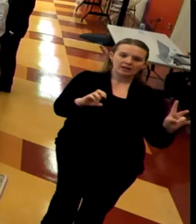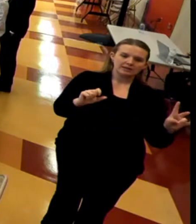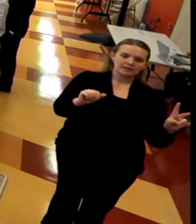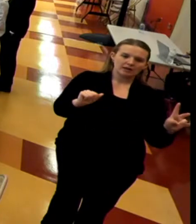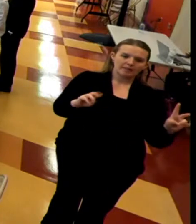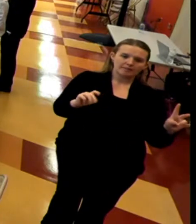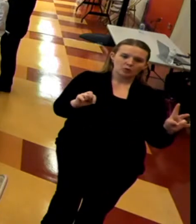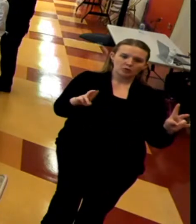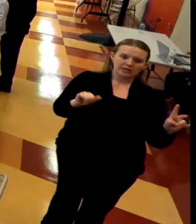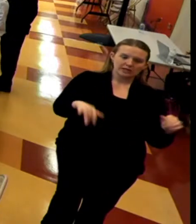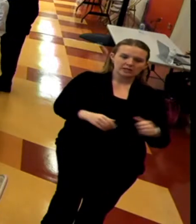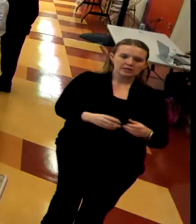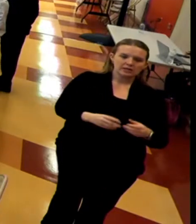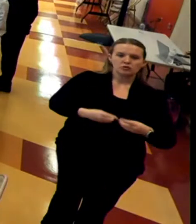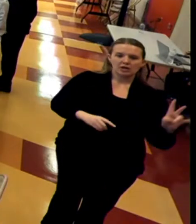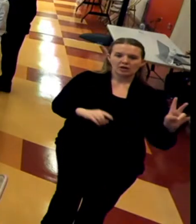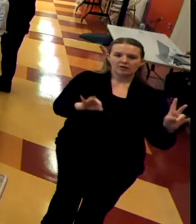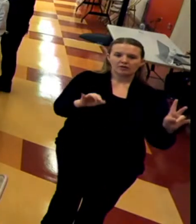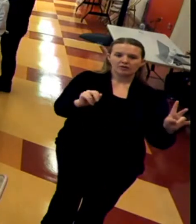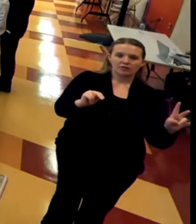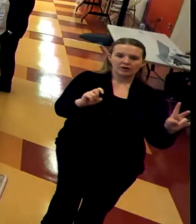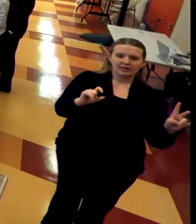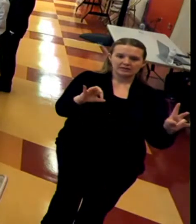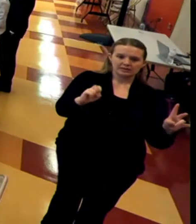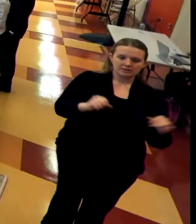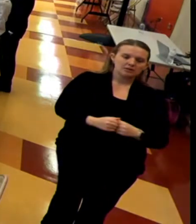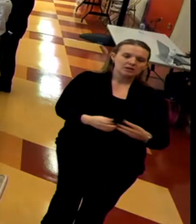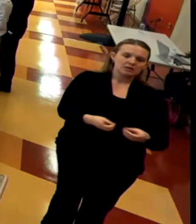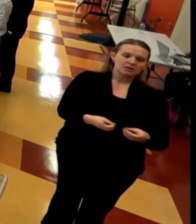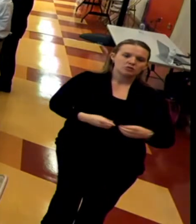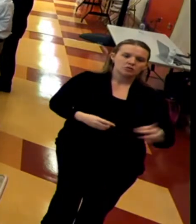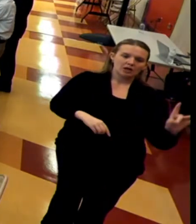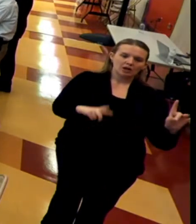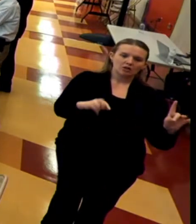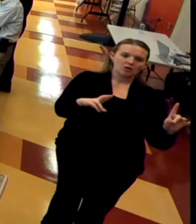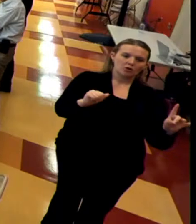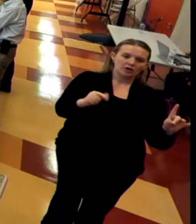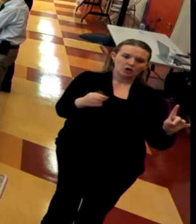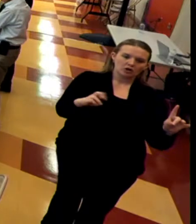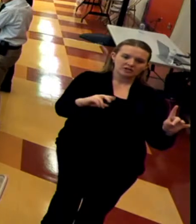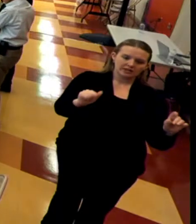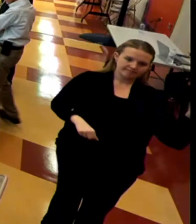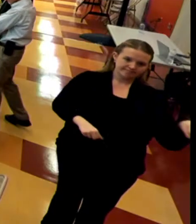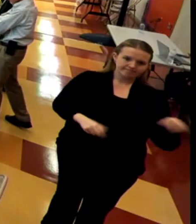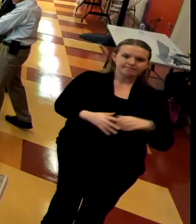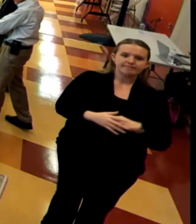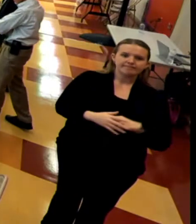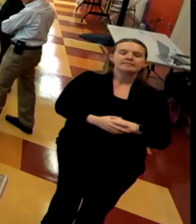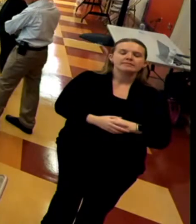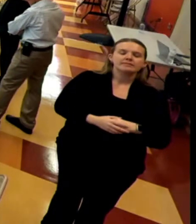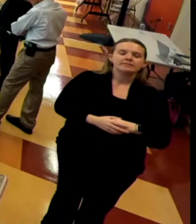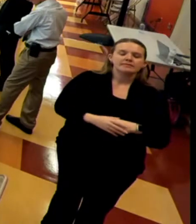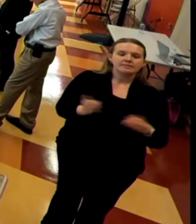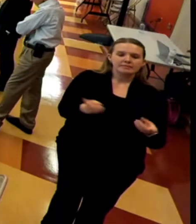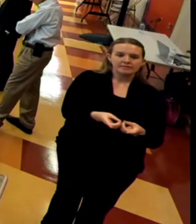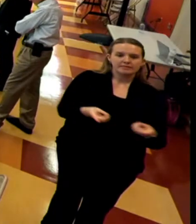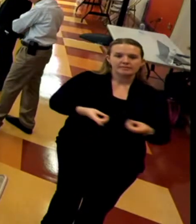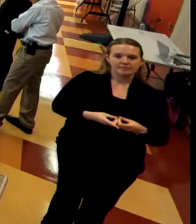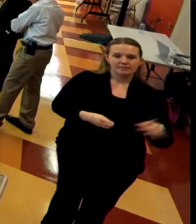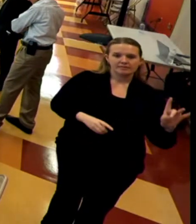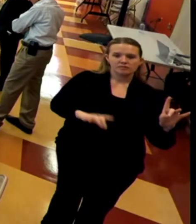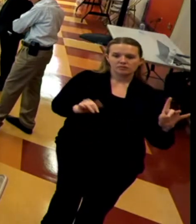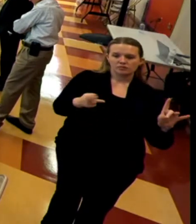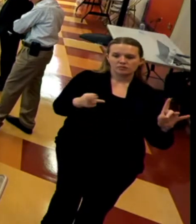Gomez. District 7, Francis Gonzalez. District 8, Laura Garza. Yay. District 8,